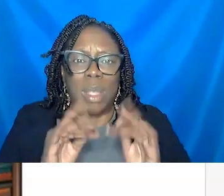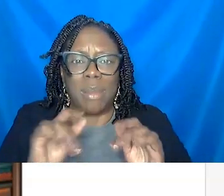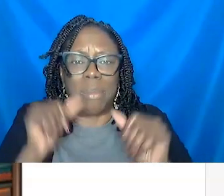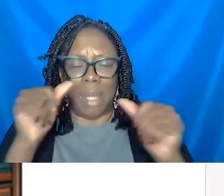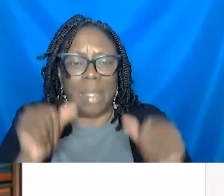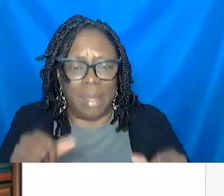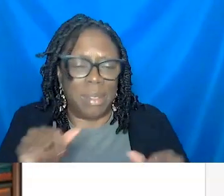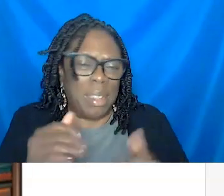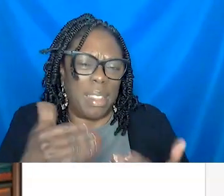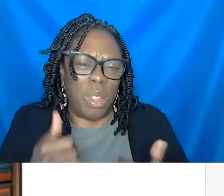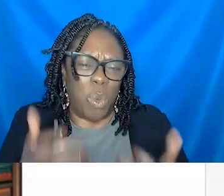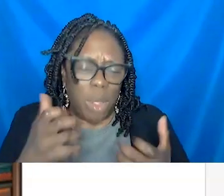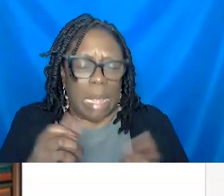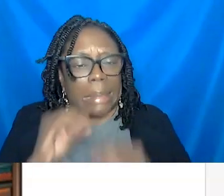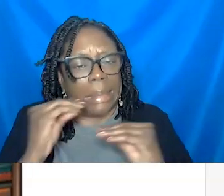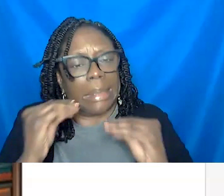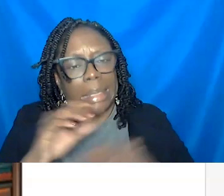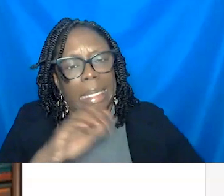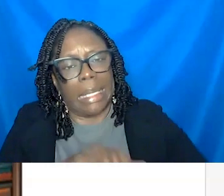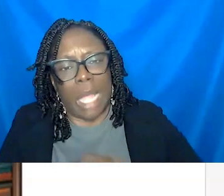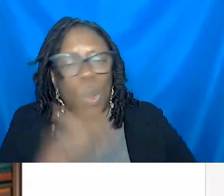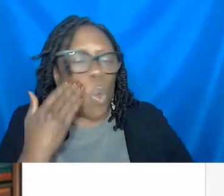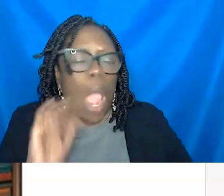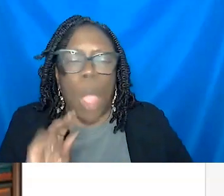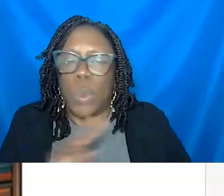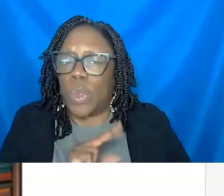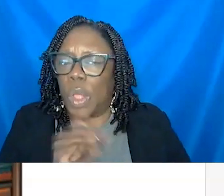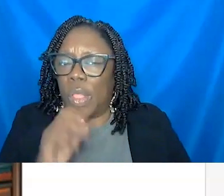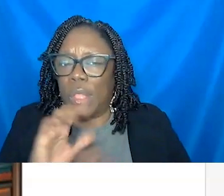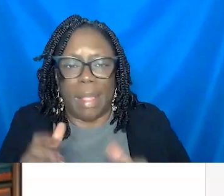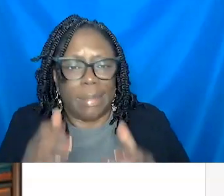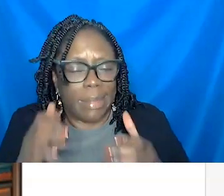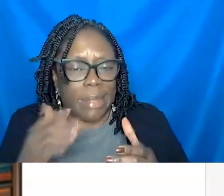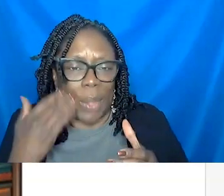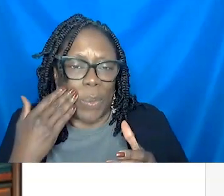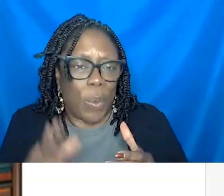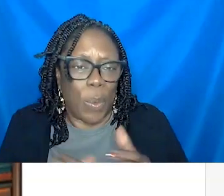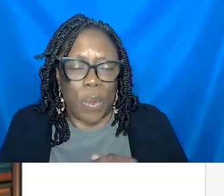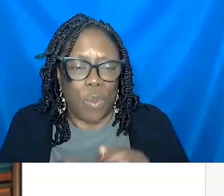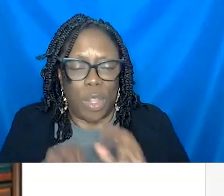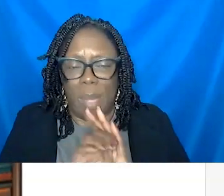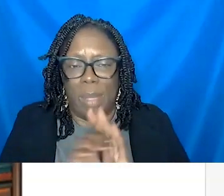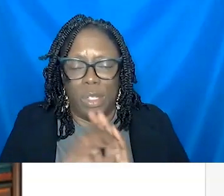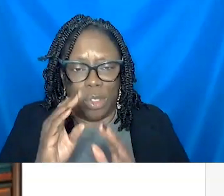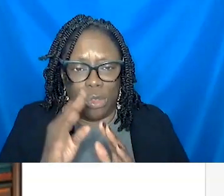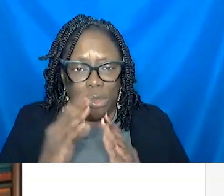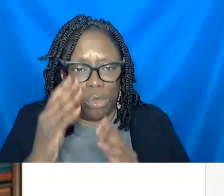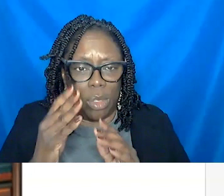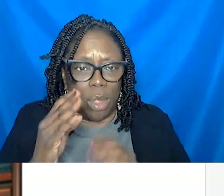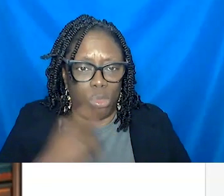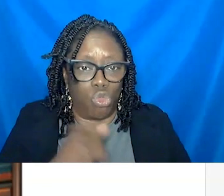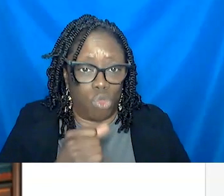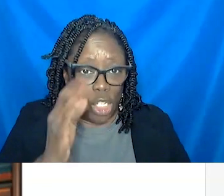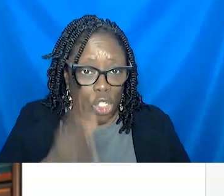do. I teach English, so I don't know how this would be used in other classes that actually utilize graphic design or image creation, that type of thing.